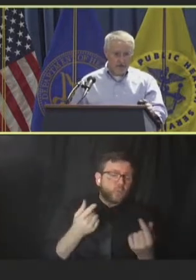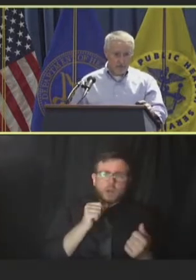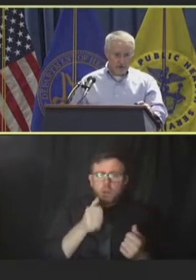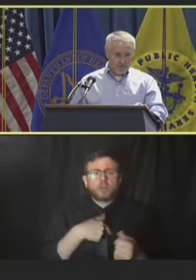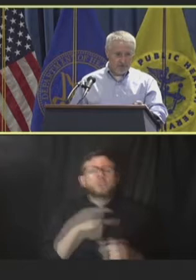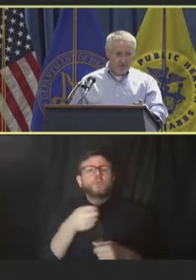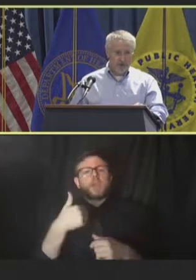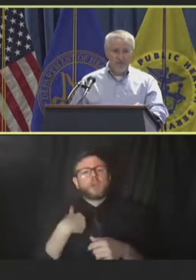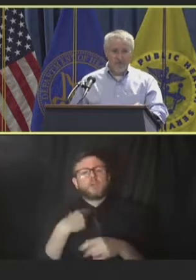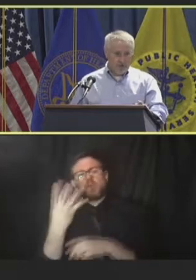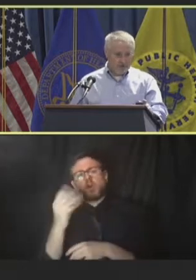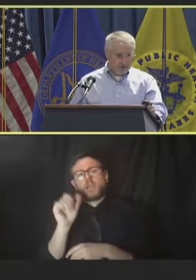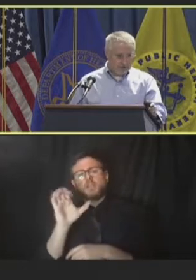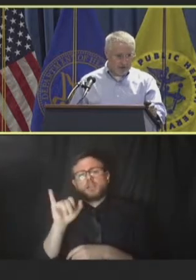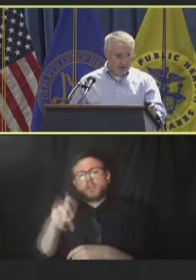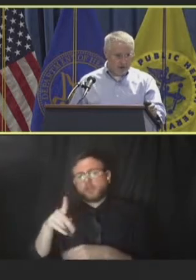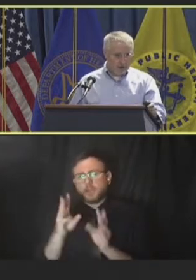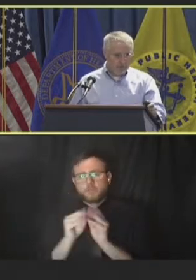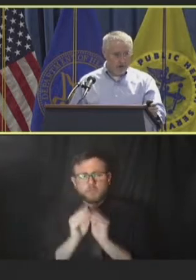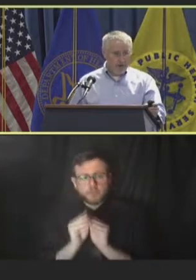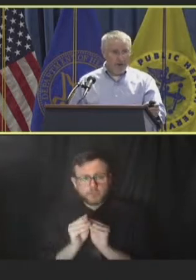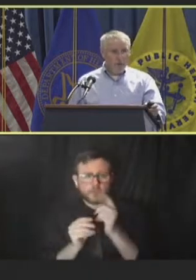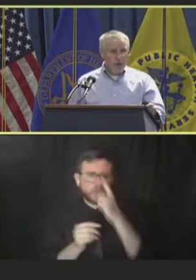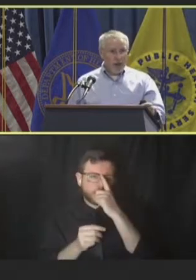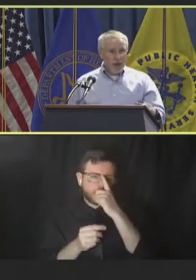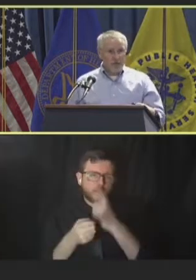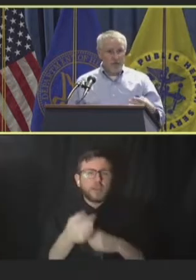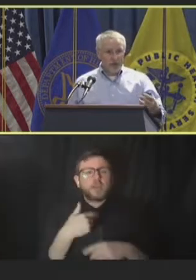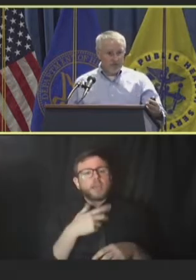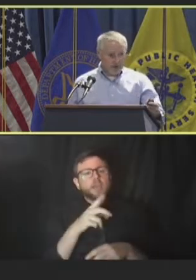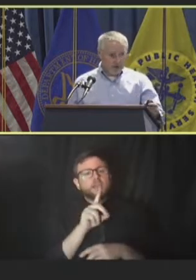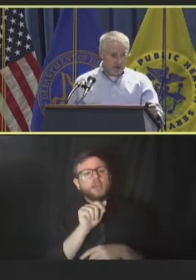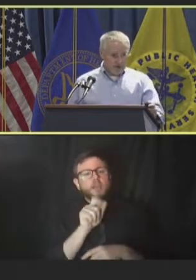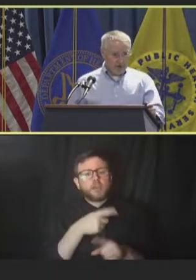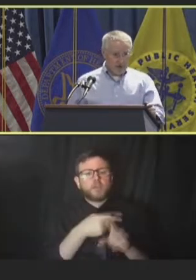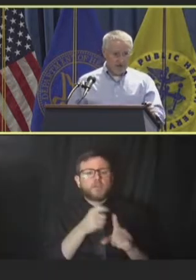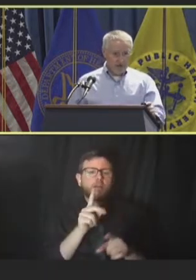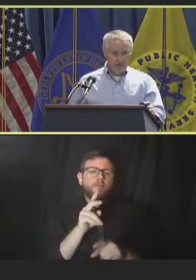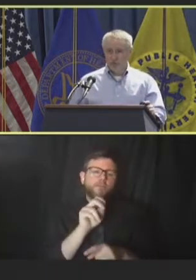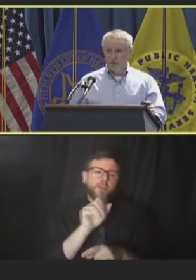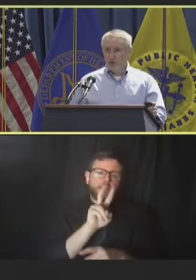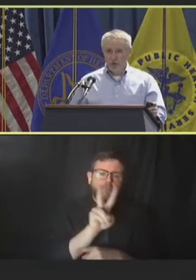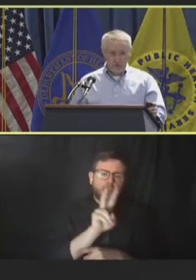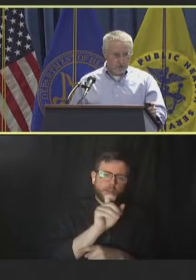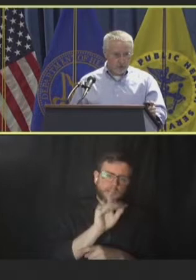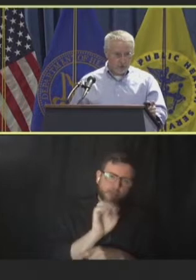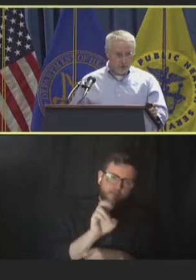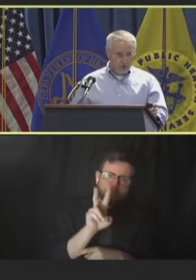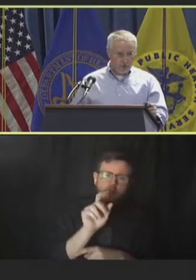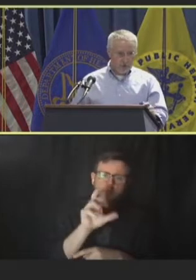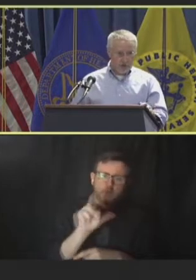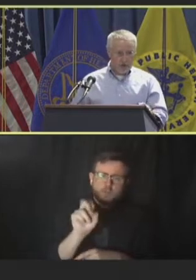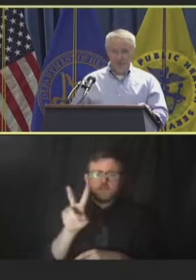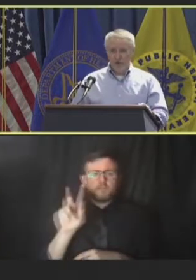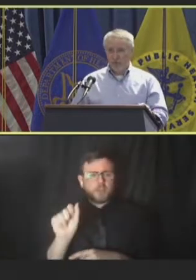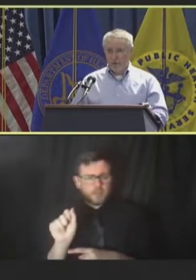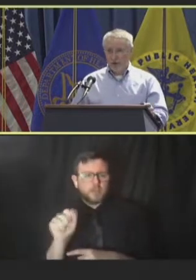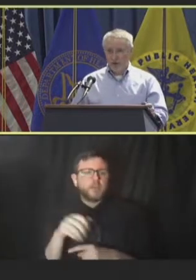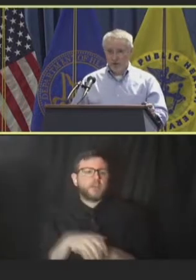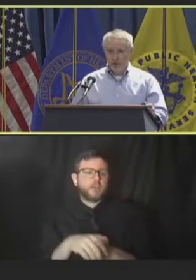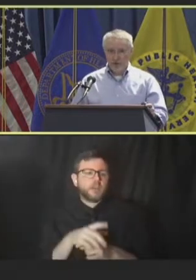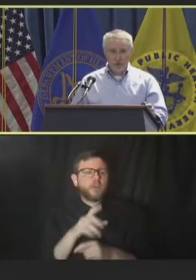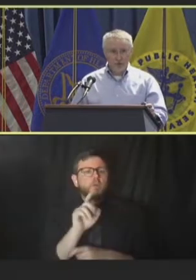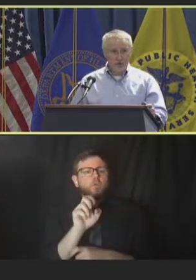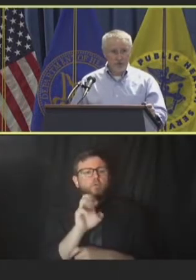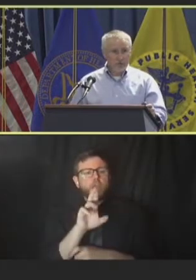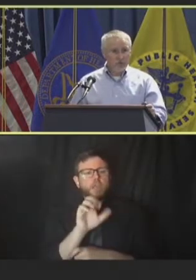VSD as well as VSafe, VAERS, and the VA. Reactogenicity following vaccination was similar to or lower than after the primary